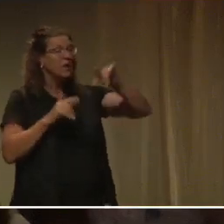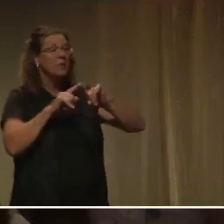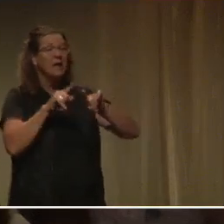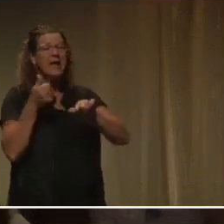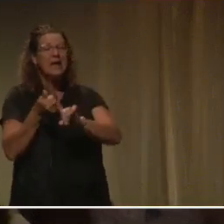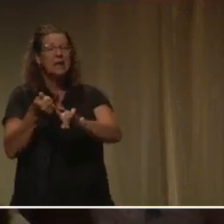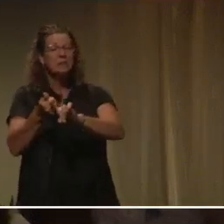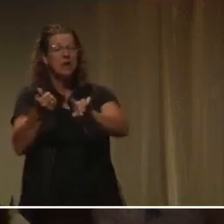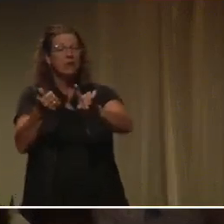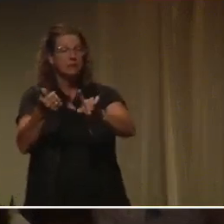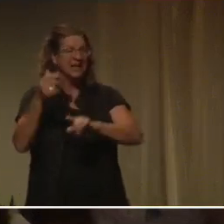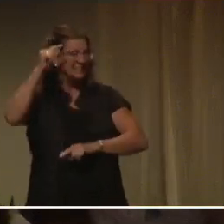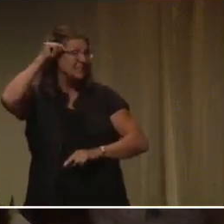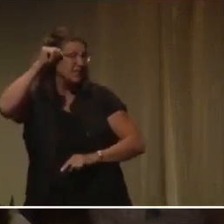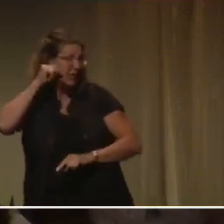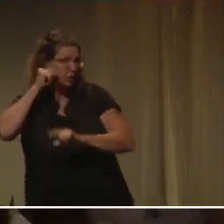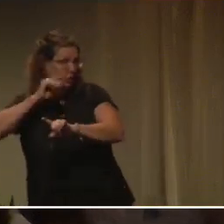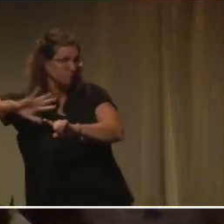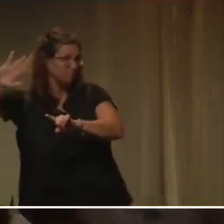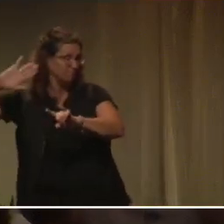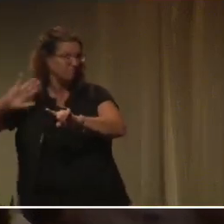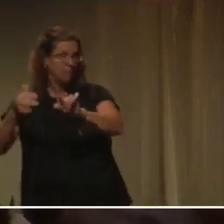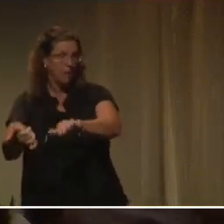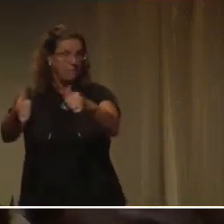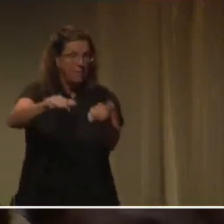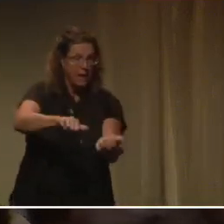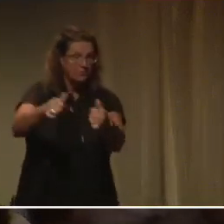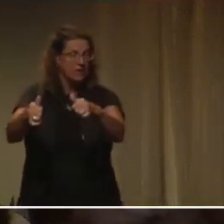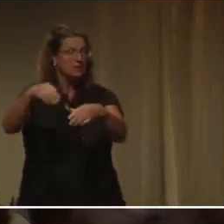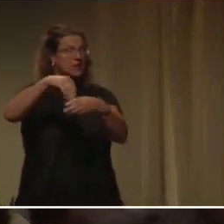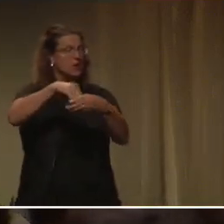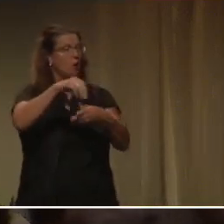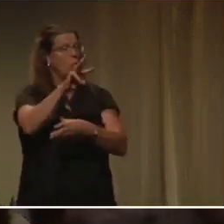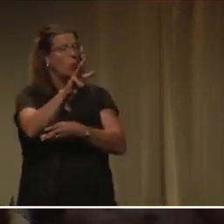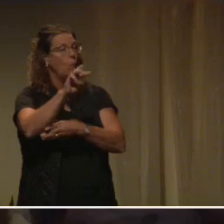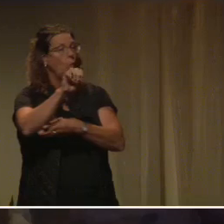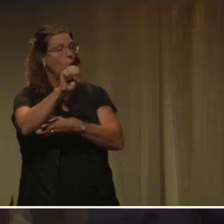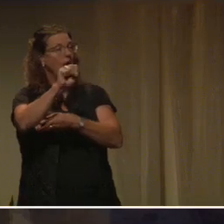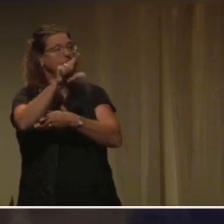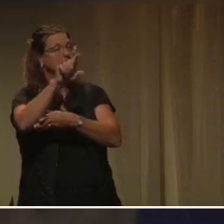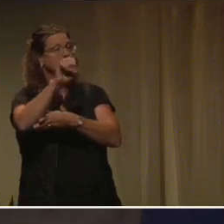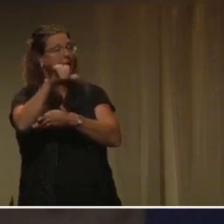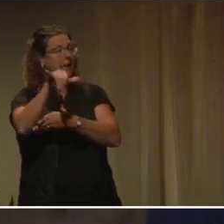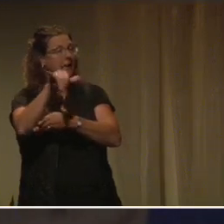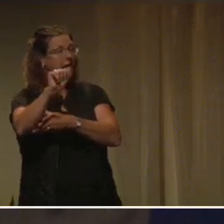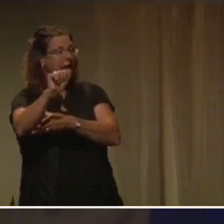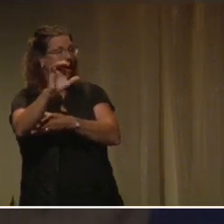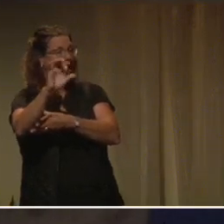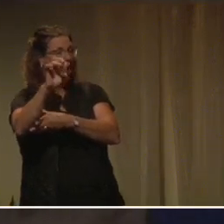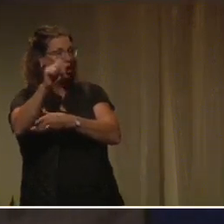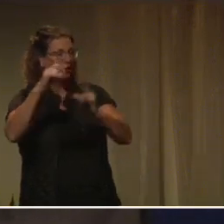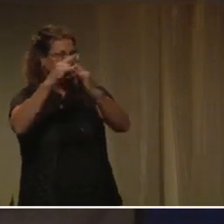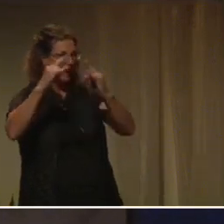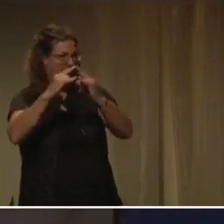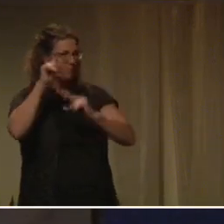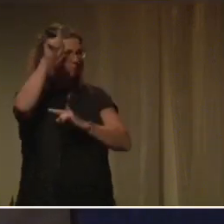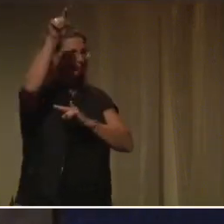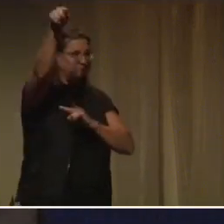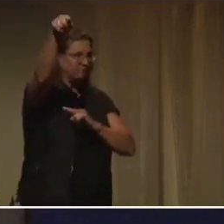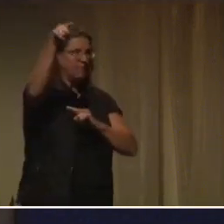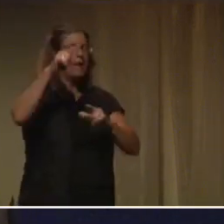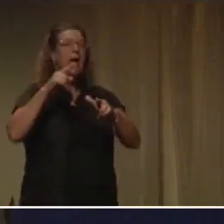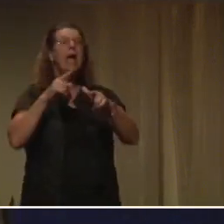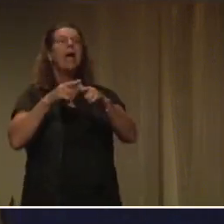as a teenager, in his later teens, he kind of drifted away from the Lord. And then 5 years ago, you experienced